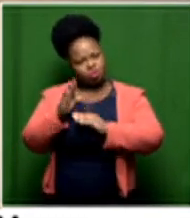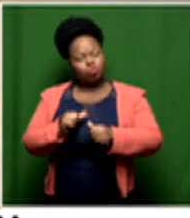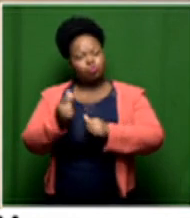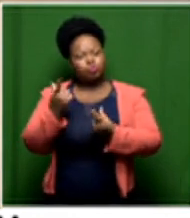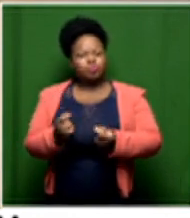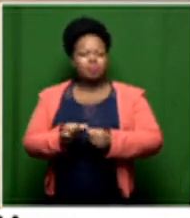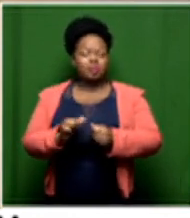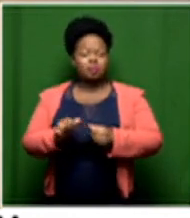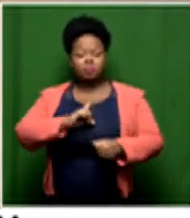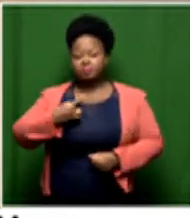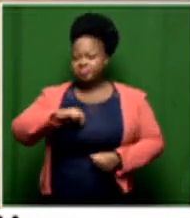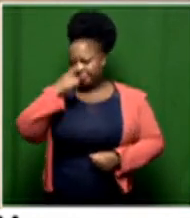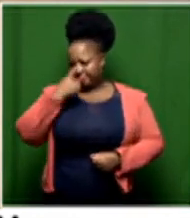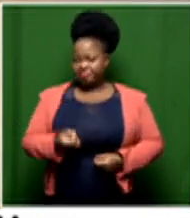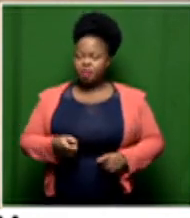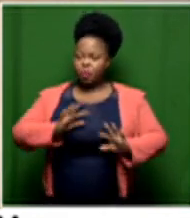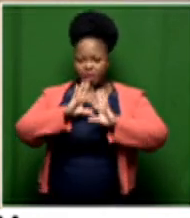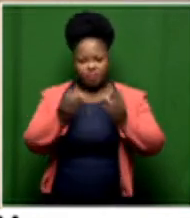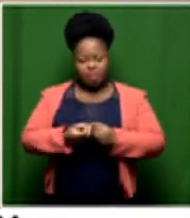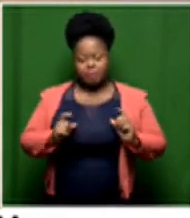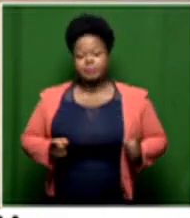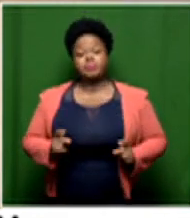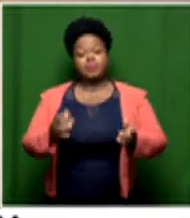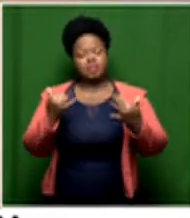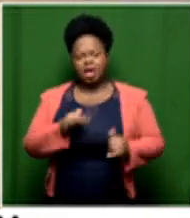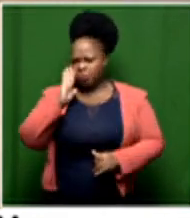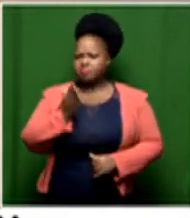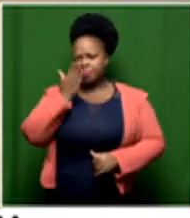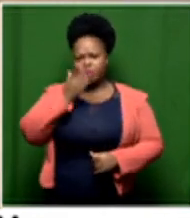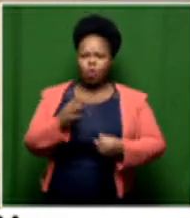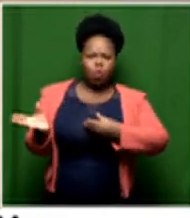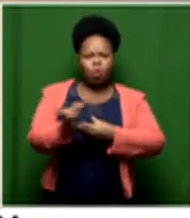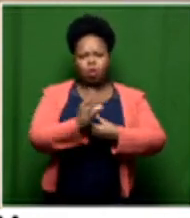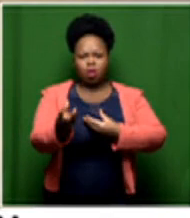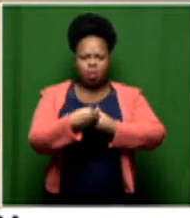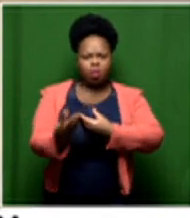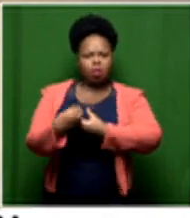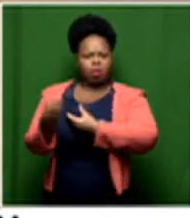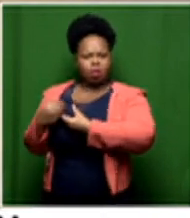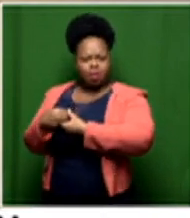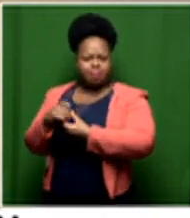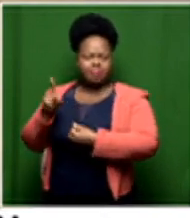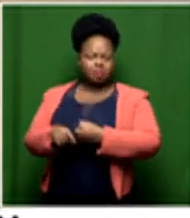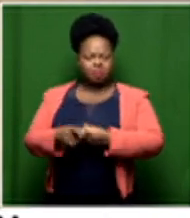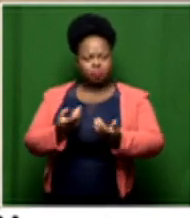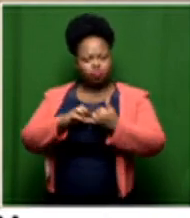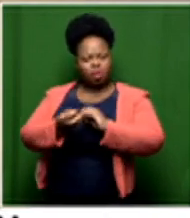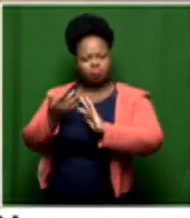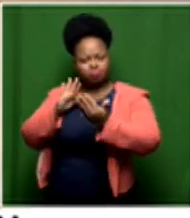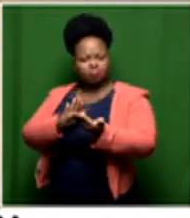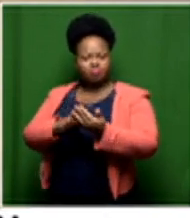believe that with a sense of urgency, that with the involvement of the whole of society, with a more robust approach